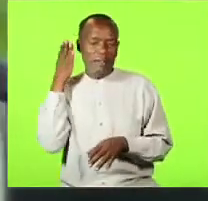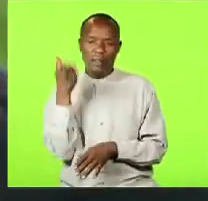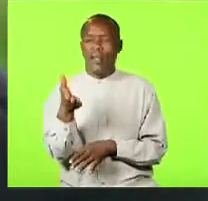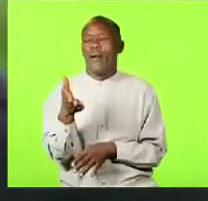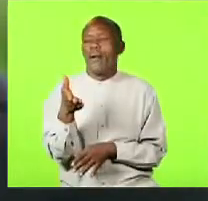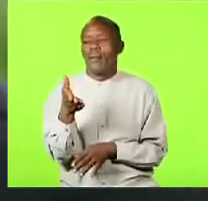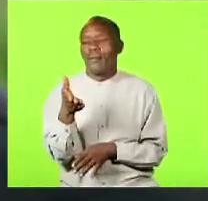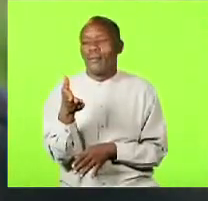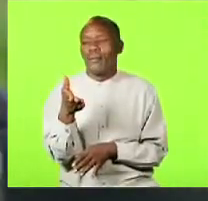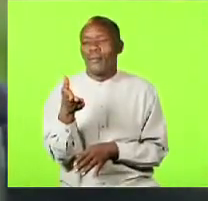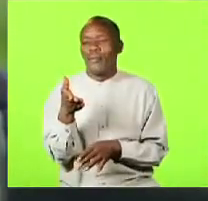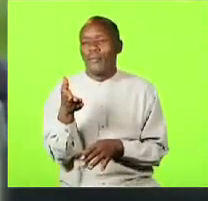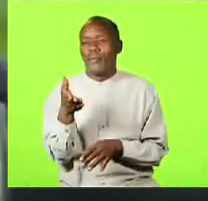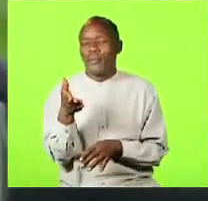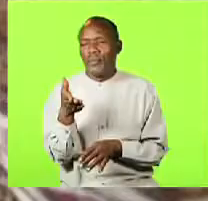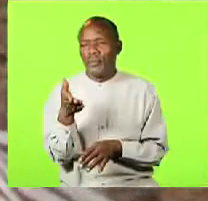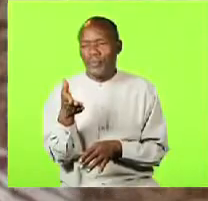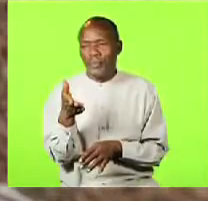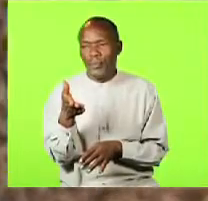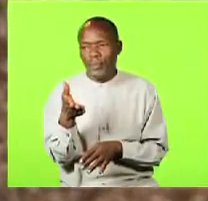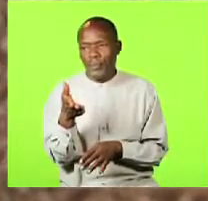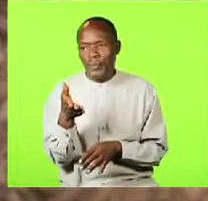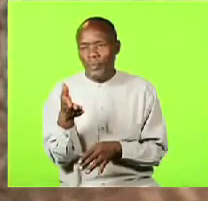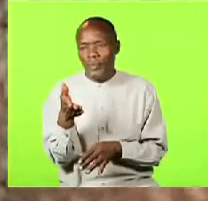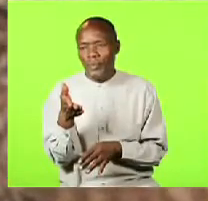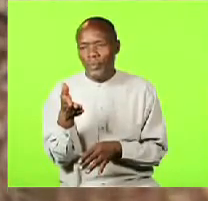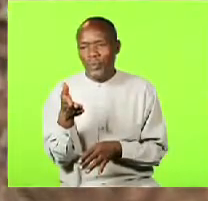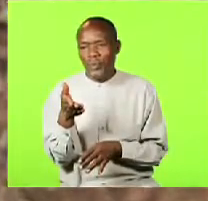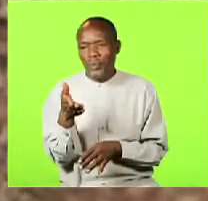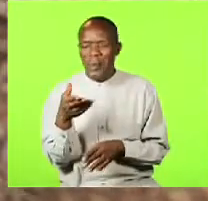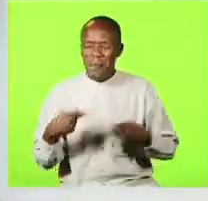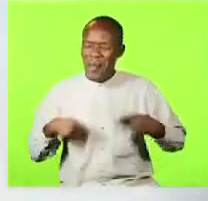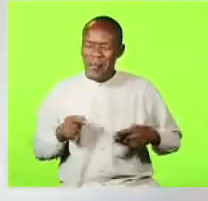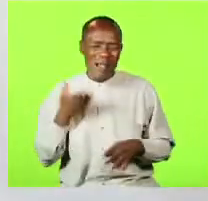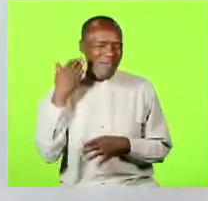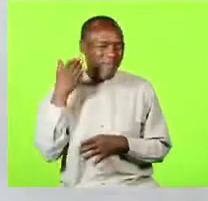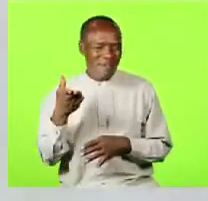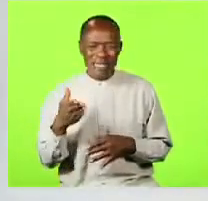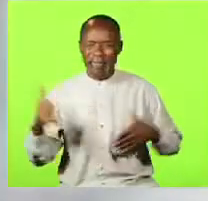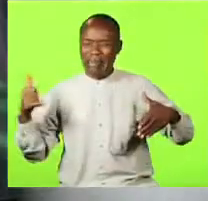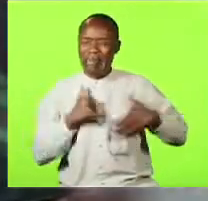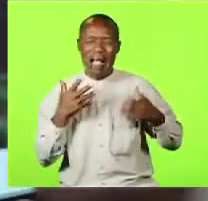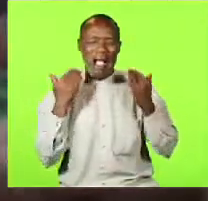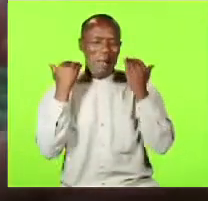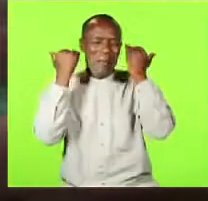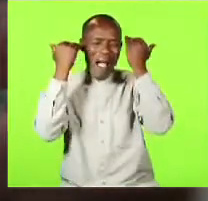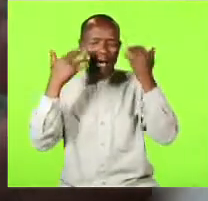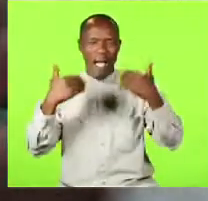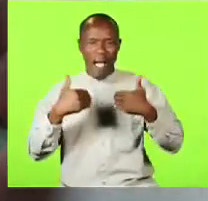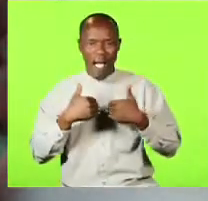here in malindi it can be a death sentence those people are being